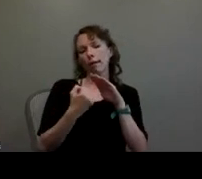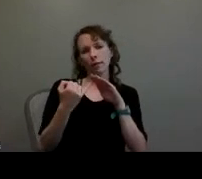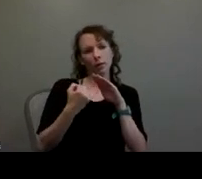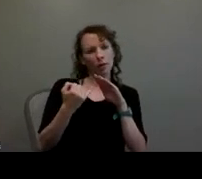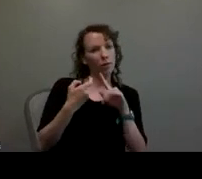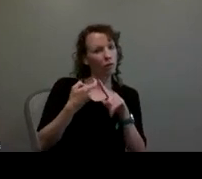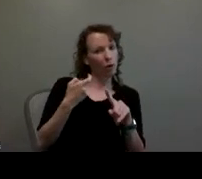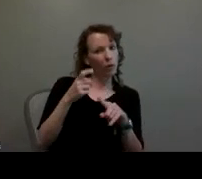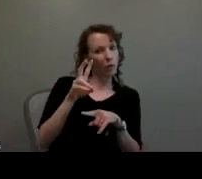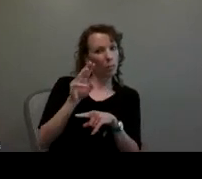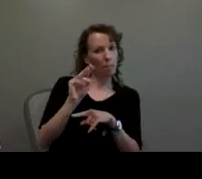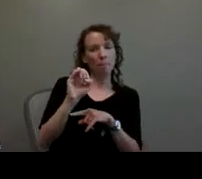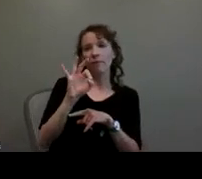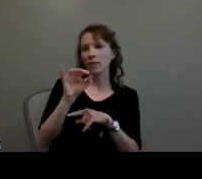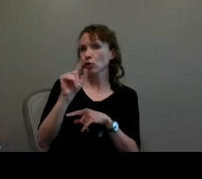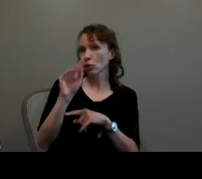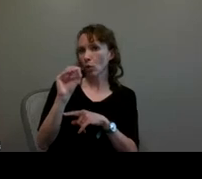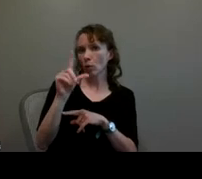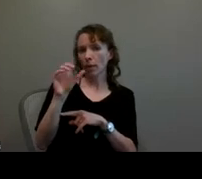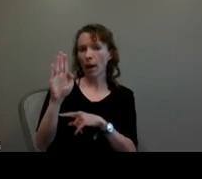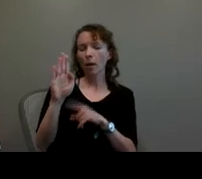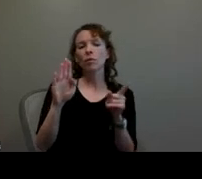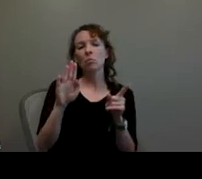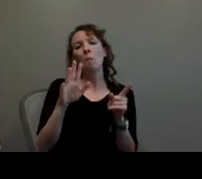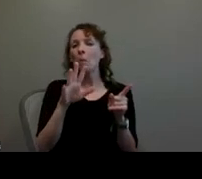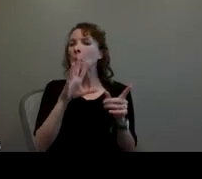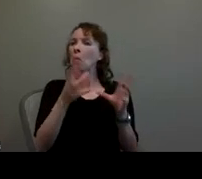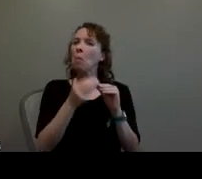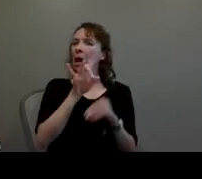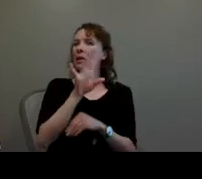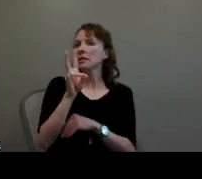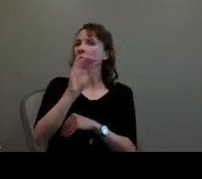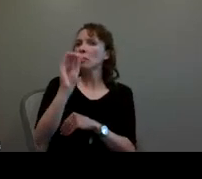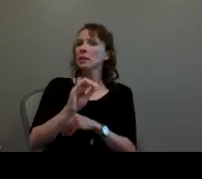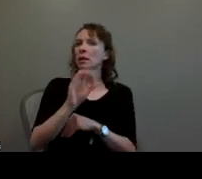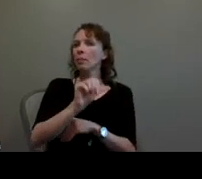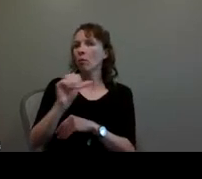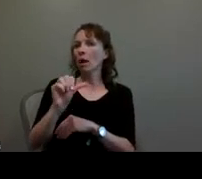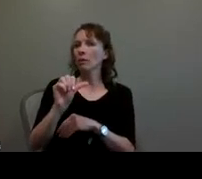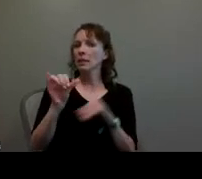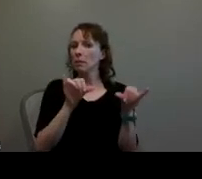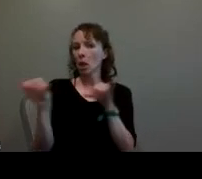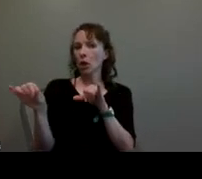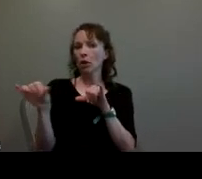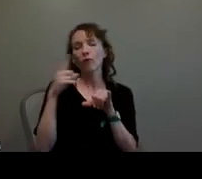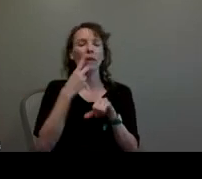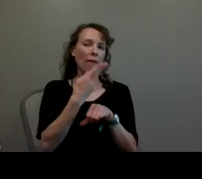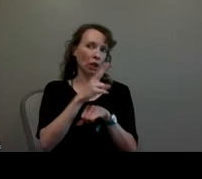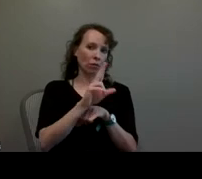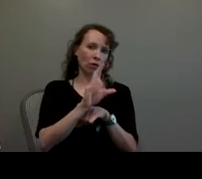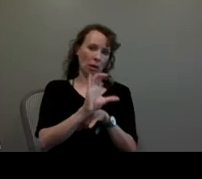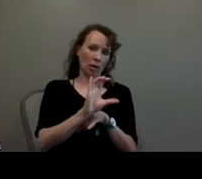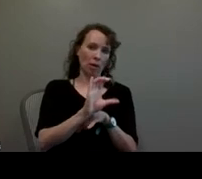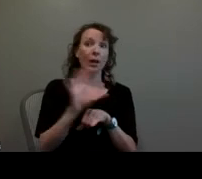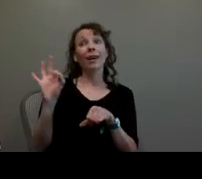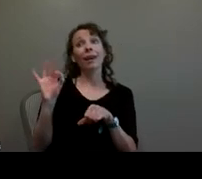Vista lab. They have 87% amino acid sequence similarity in the heavy chain, 91%